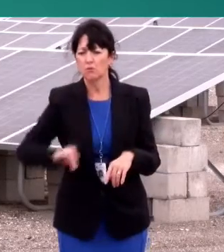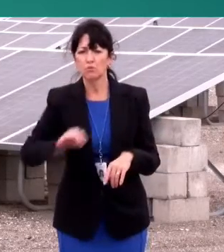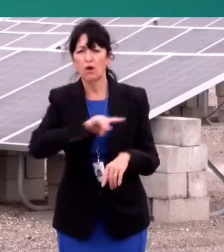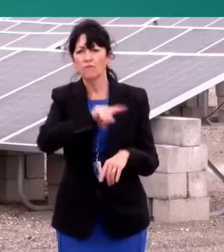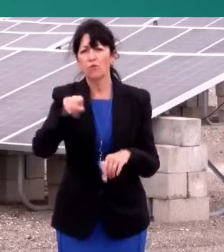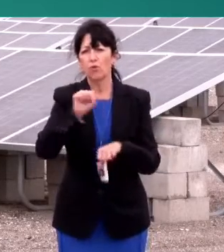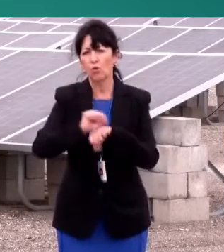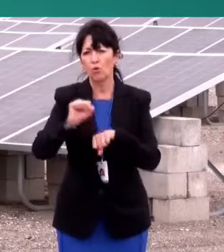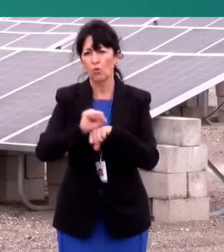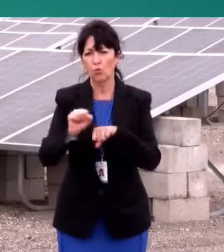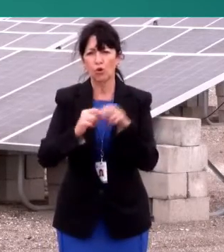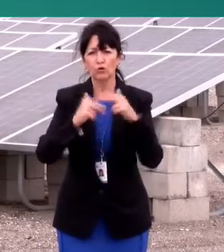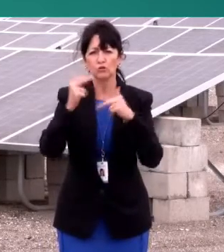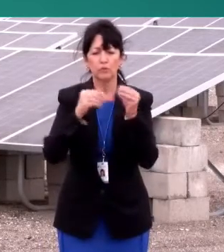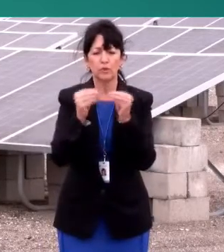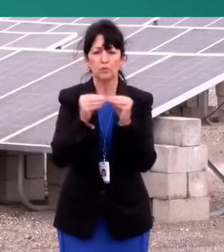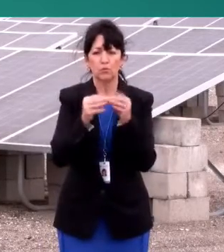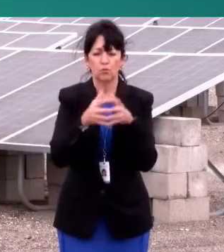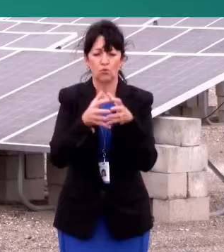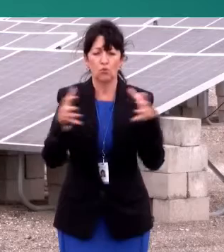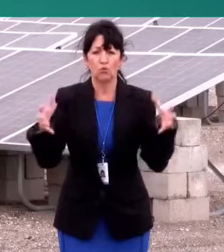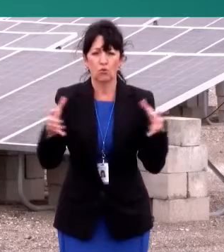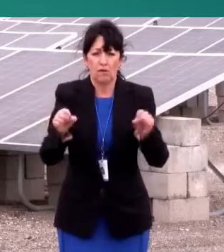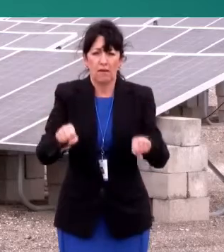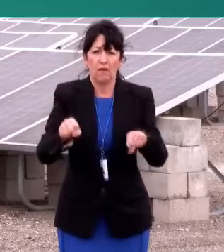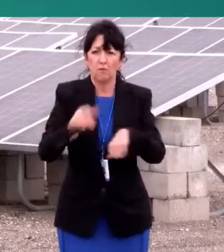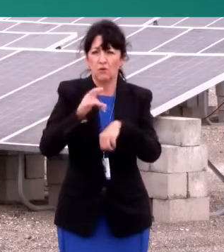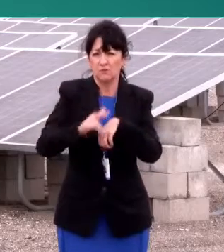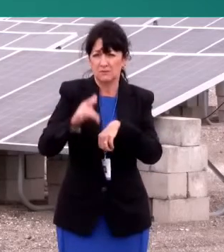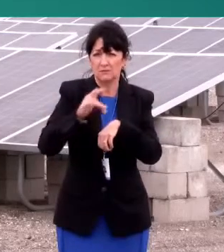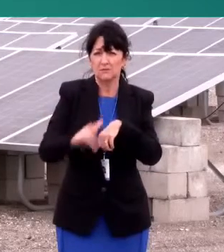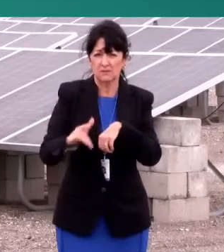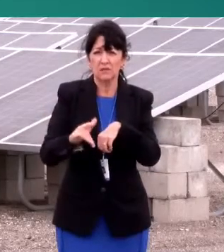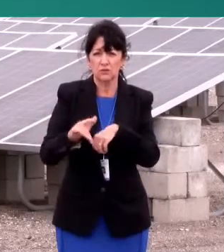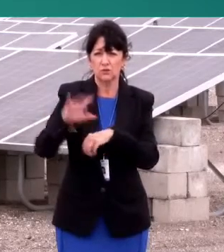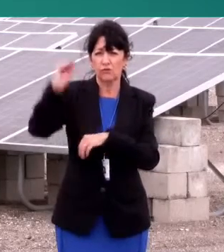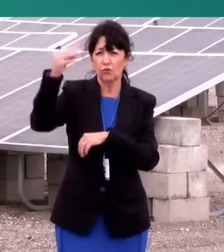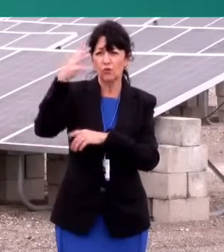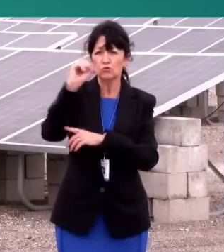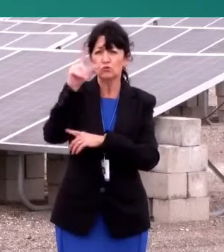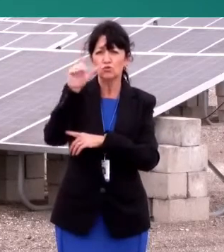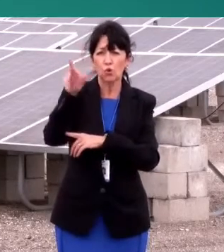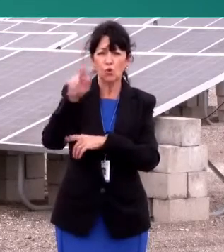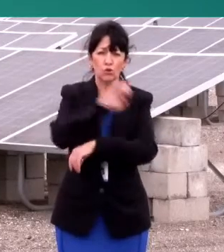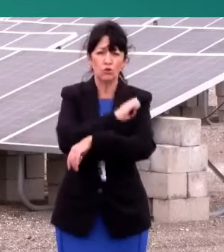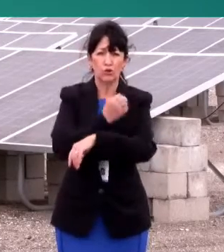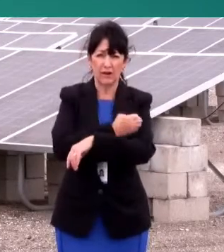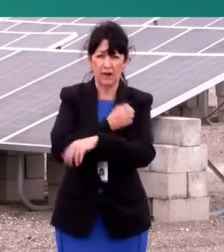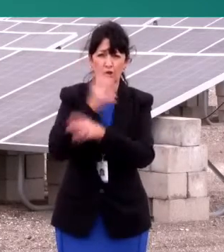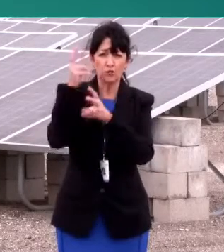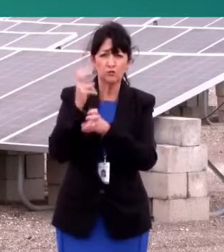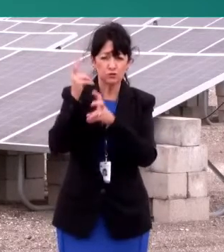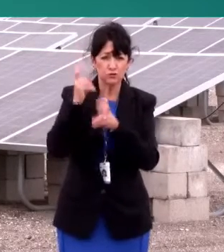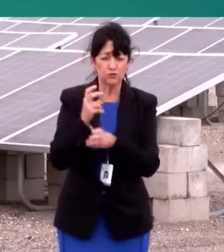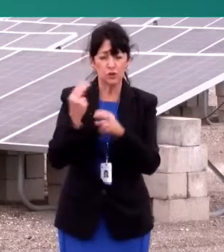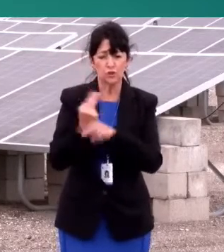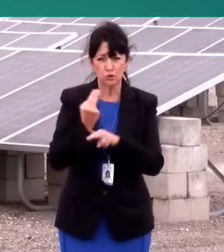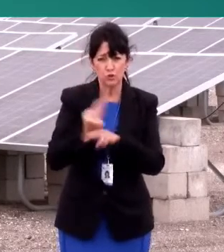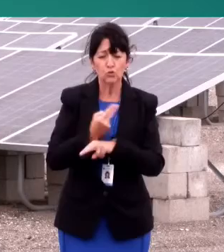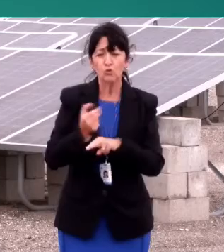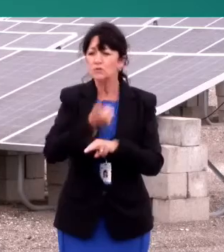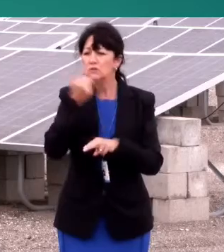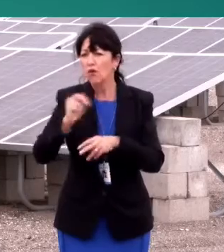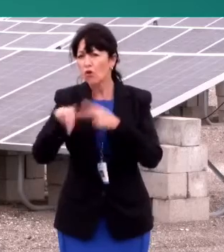And we have Mr. Jeffrey Richardson, who is the president and CEO of Imani Energy, that focuses on bringing solar and other renewable energy